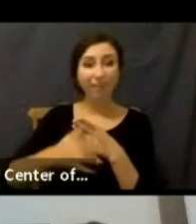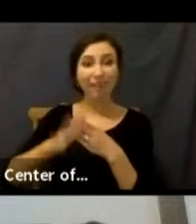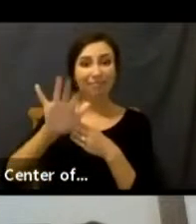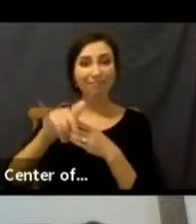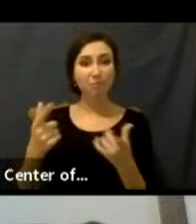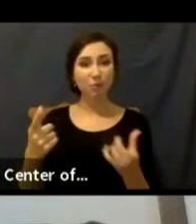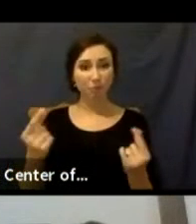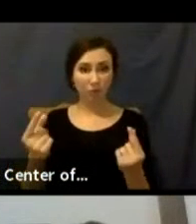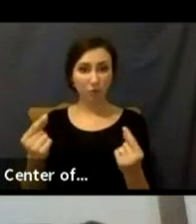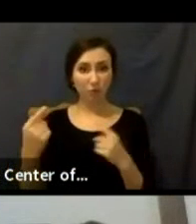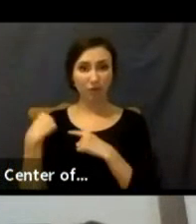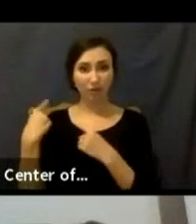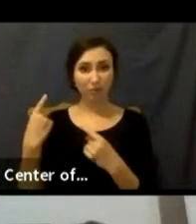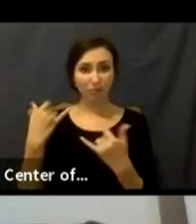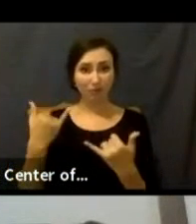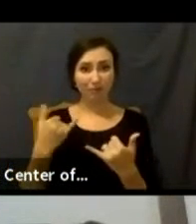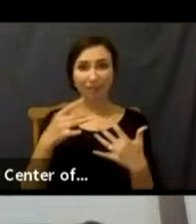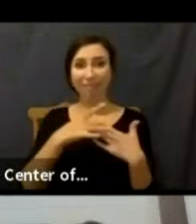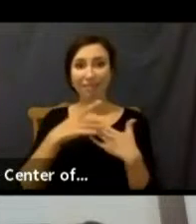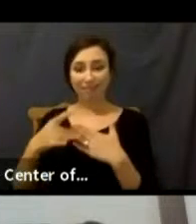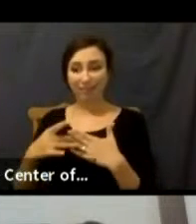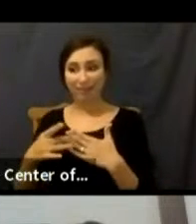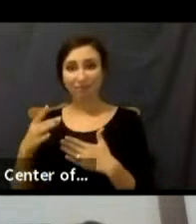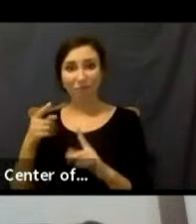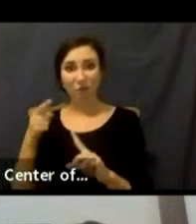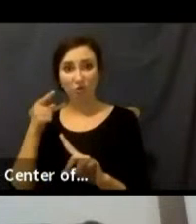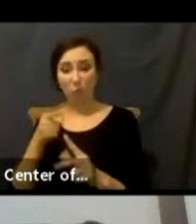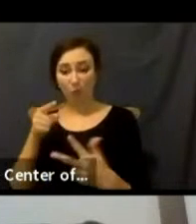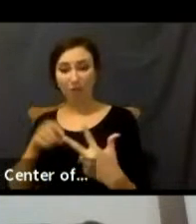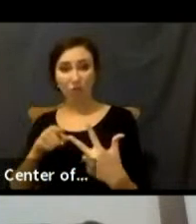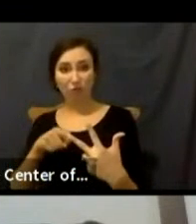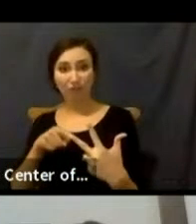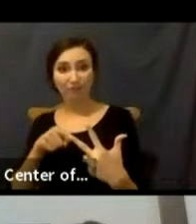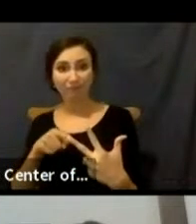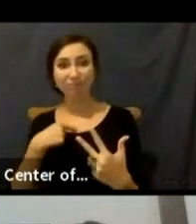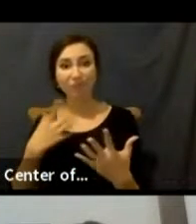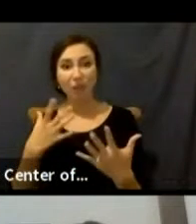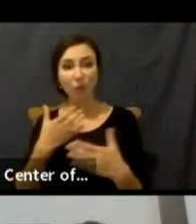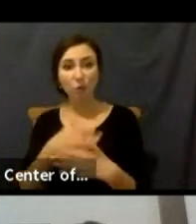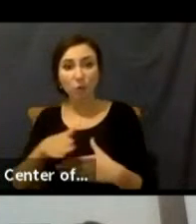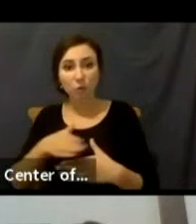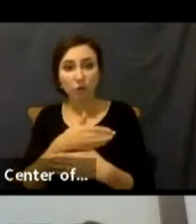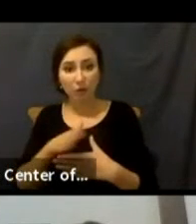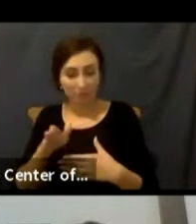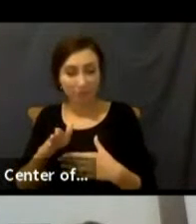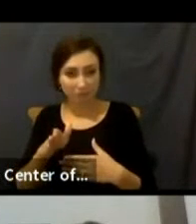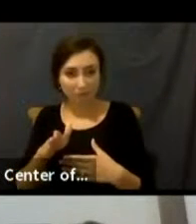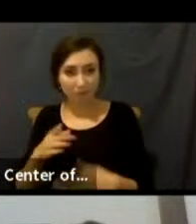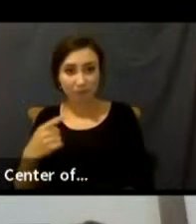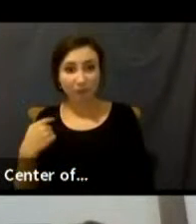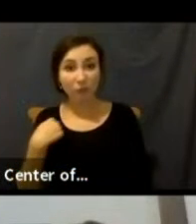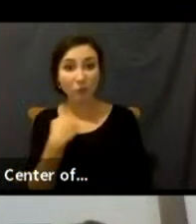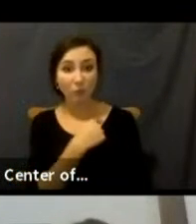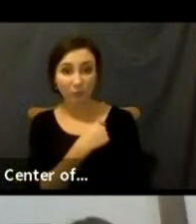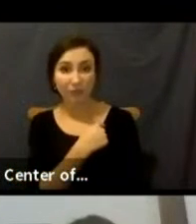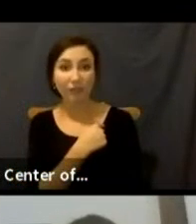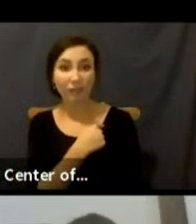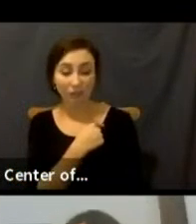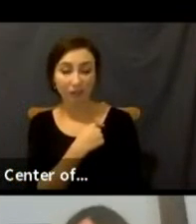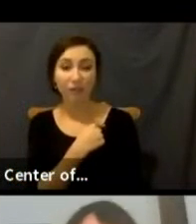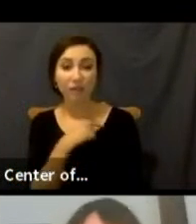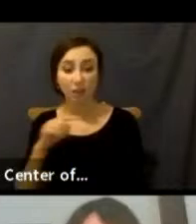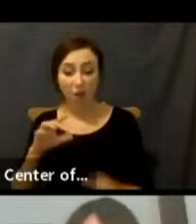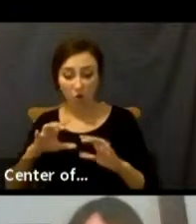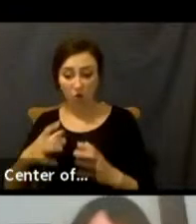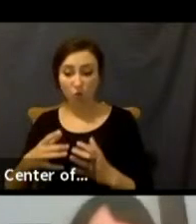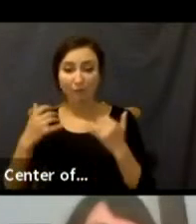leads into point 3 of what I'd like to share, which is we are, as an entity now,